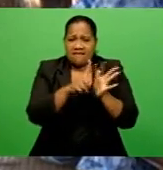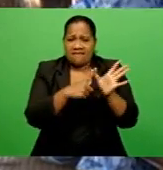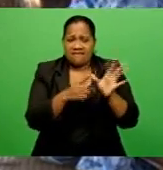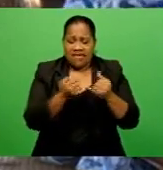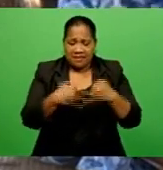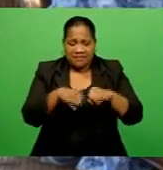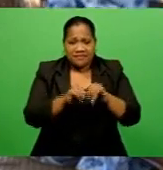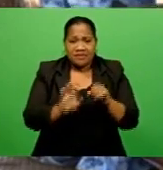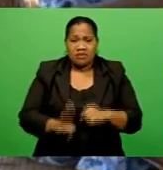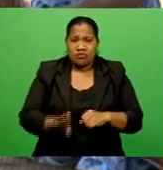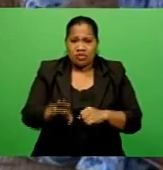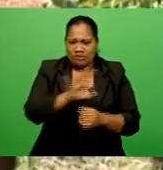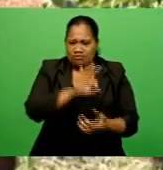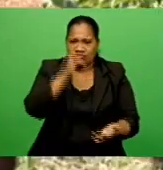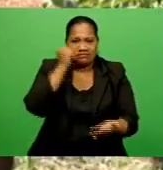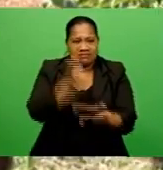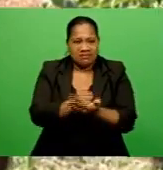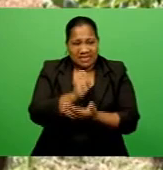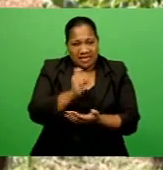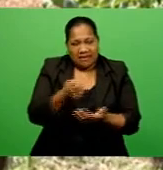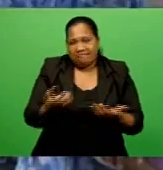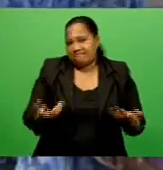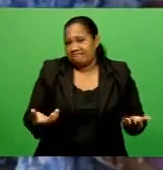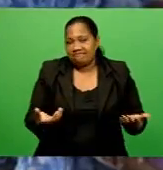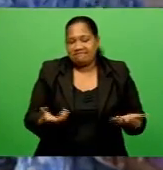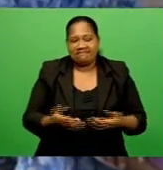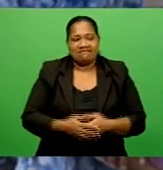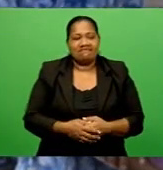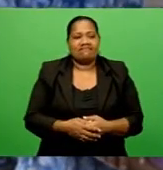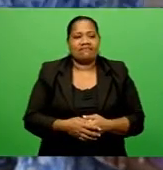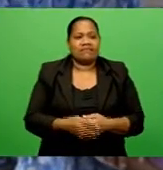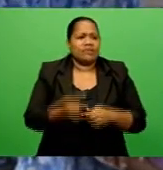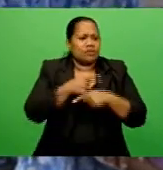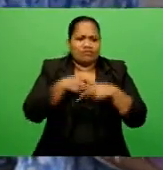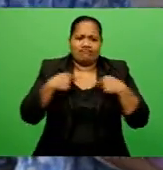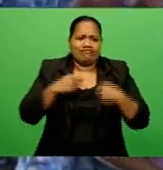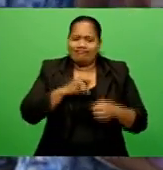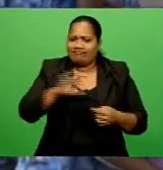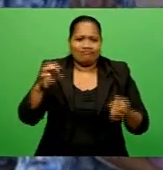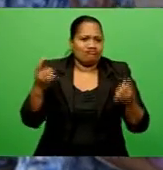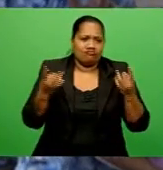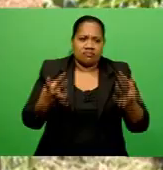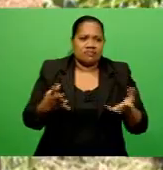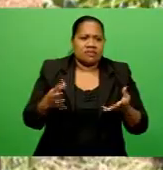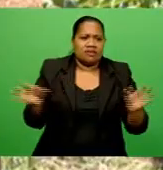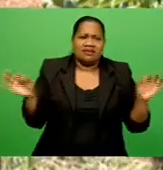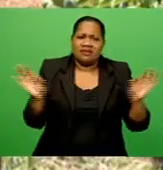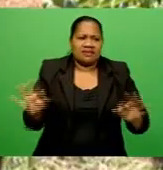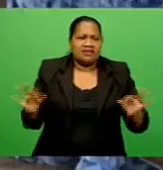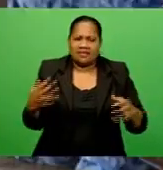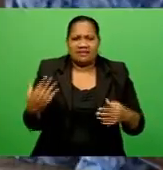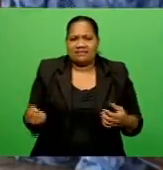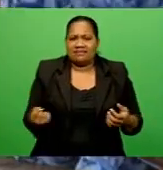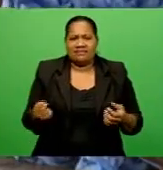not sure if they will be. We are not ready. We don't have everything.